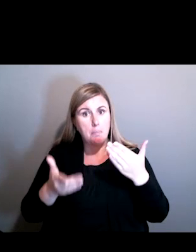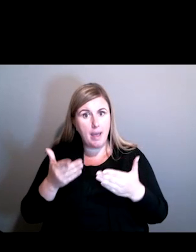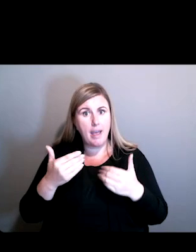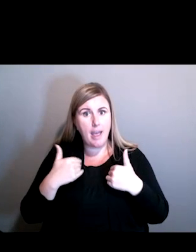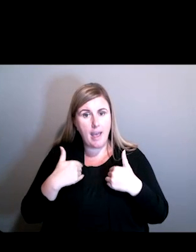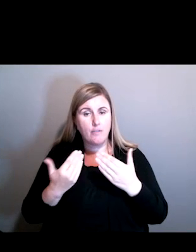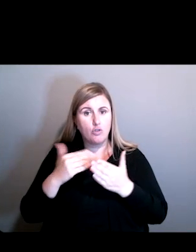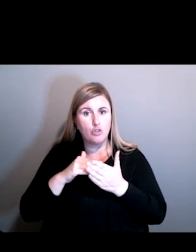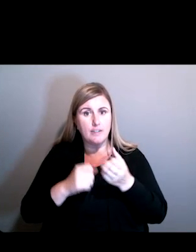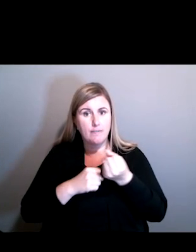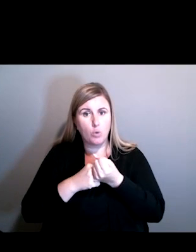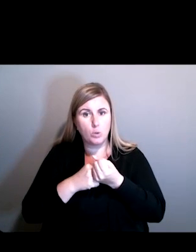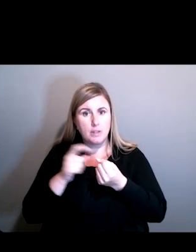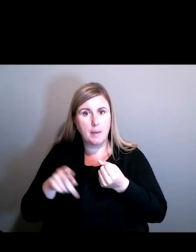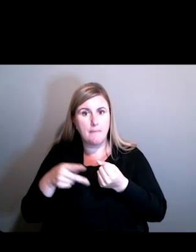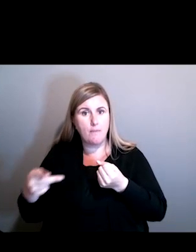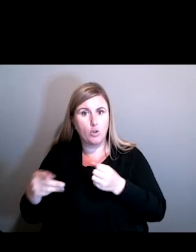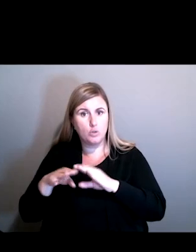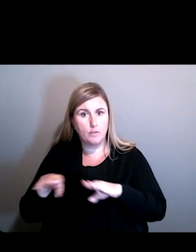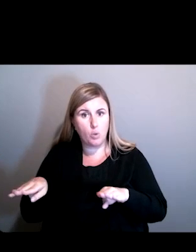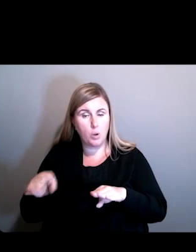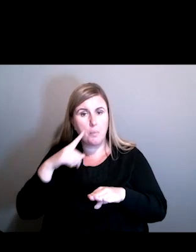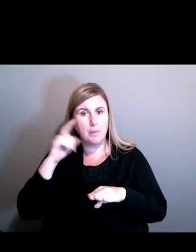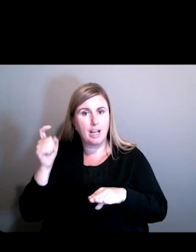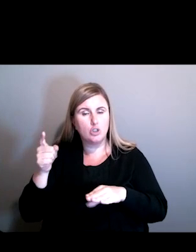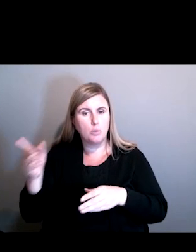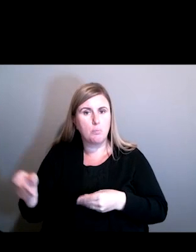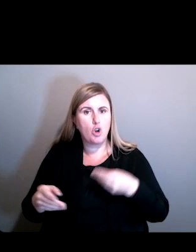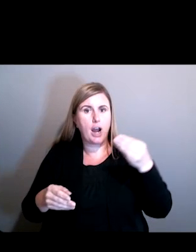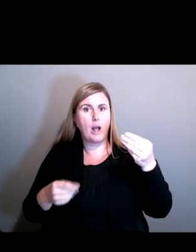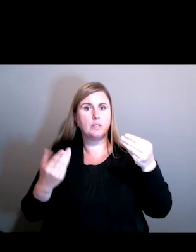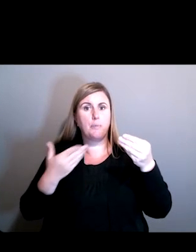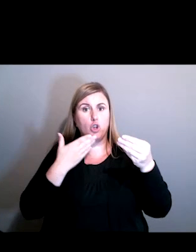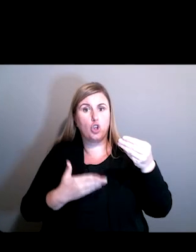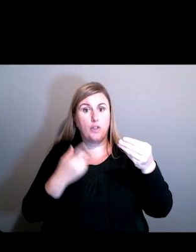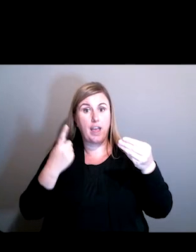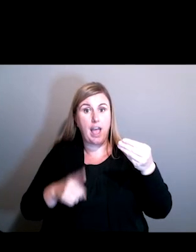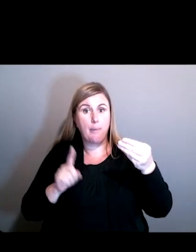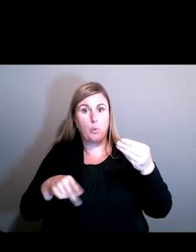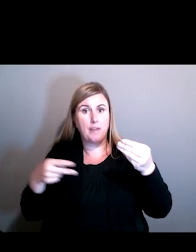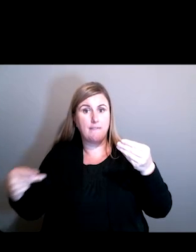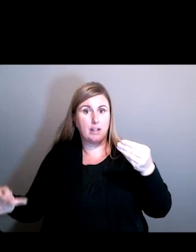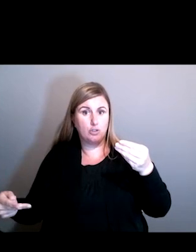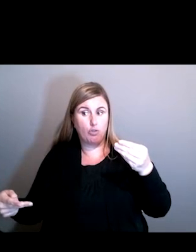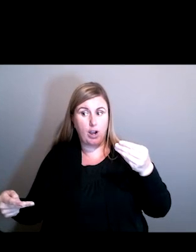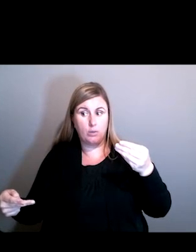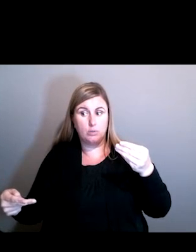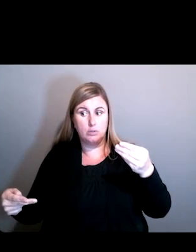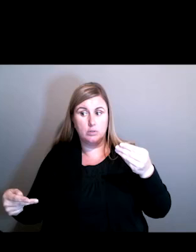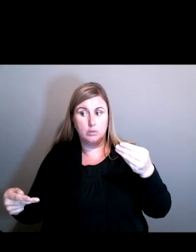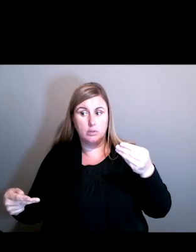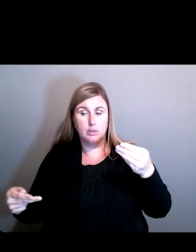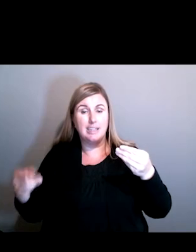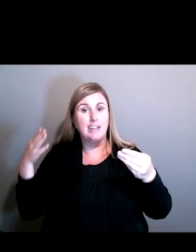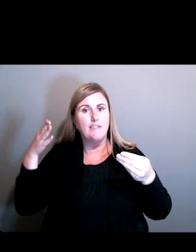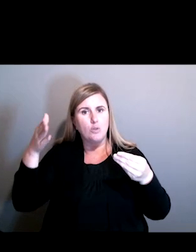you may have reinforced them falling to the floor because you brought out something good that happened when they fell to the ground.